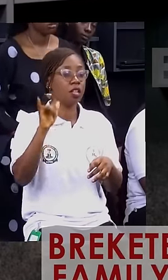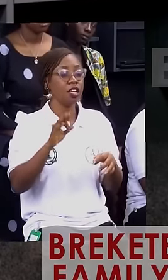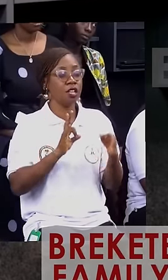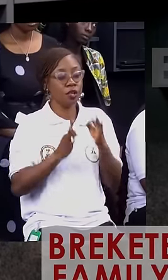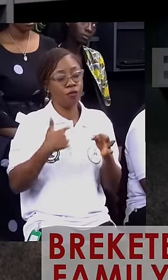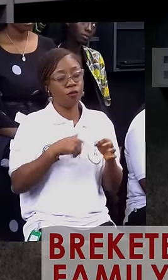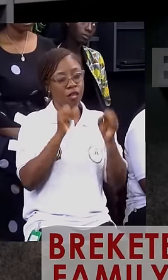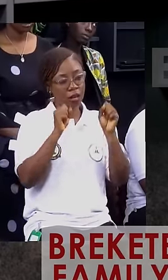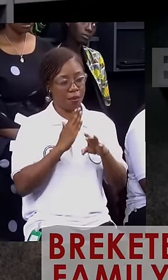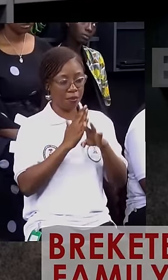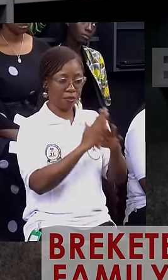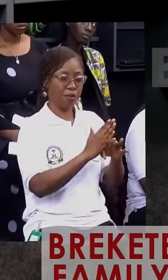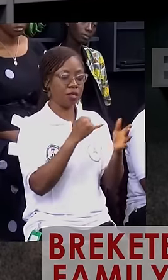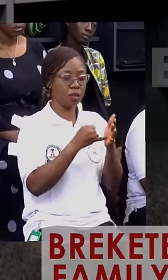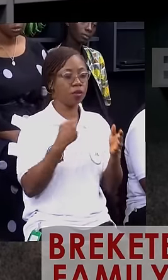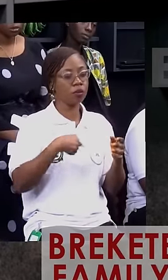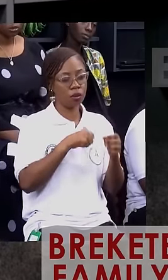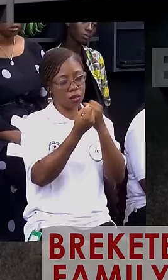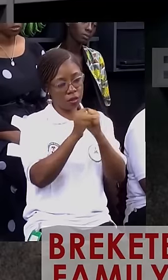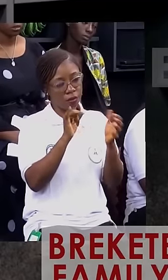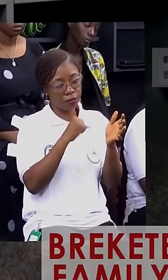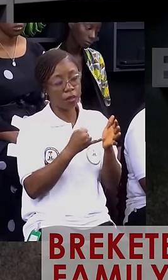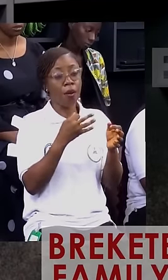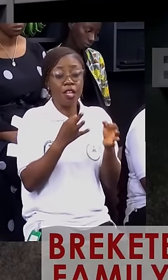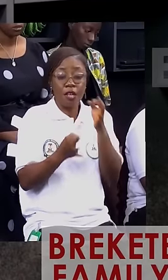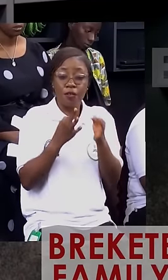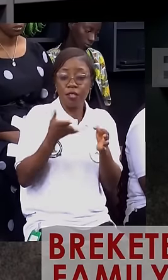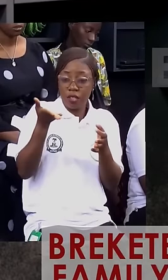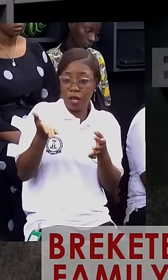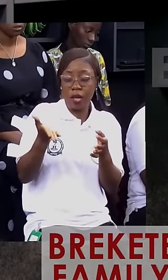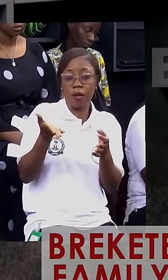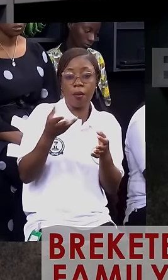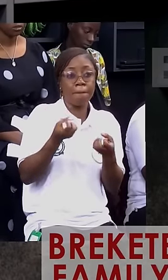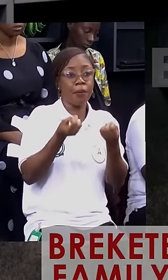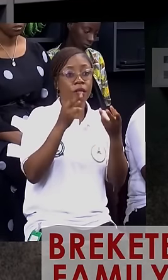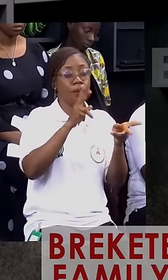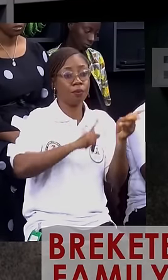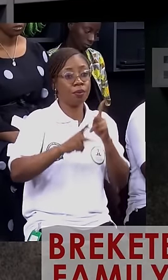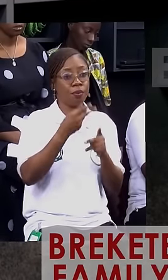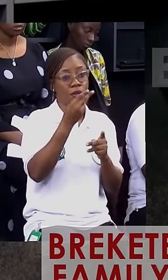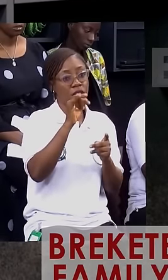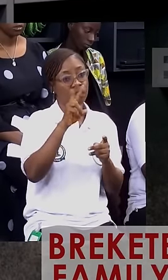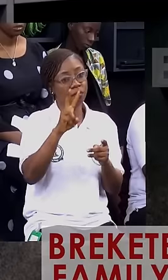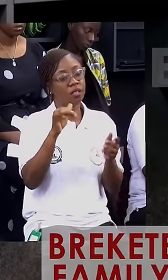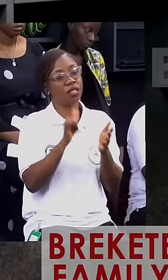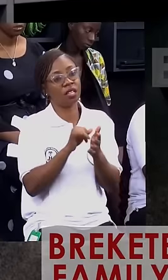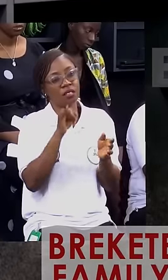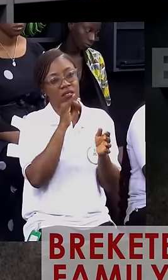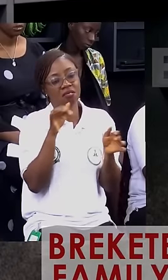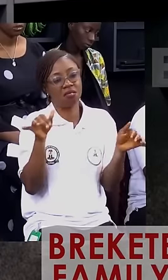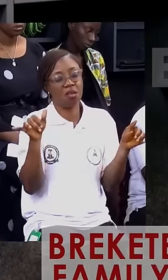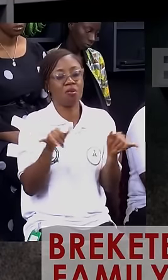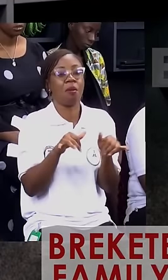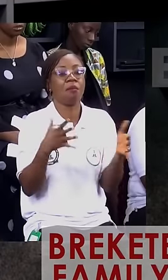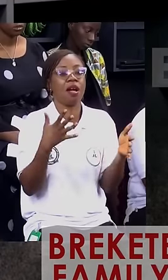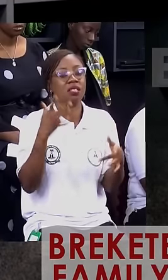HIV, we will save the kidneys. But if HIV is already there, there are a lot of people with HIV who are now seeing it as a normal chronic disease